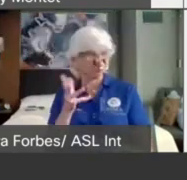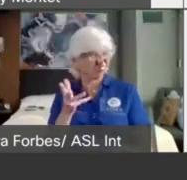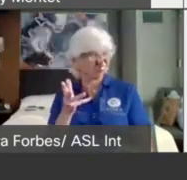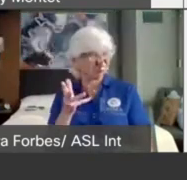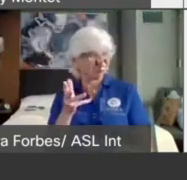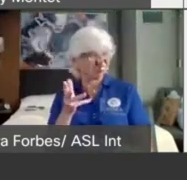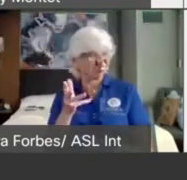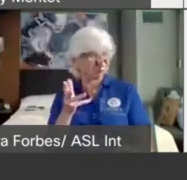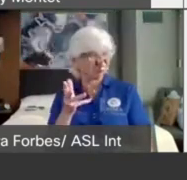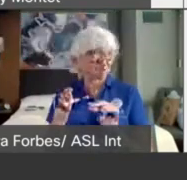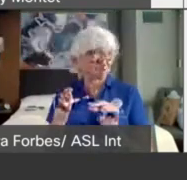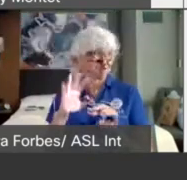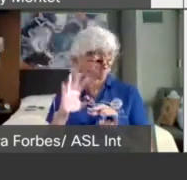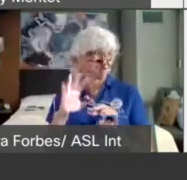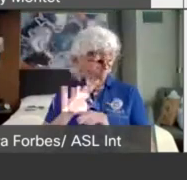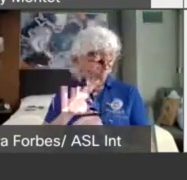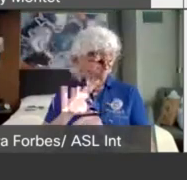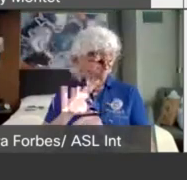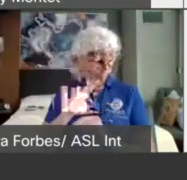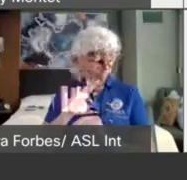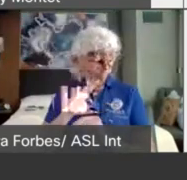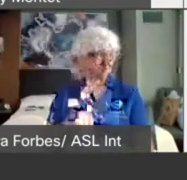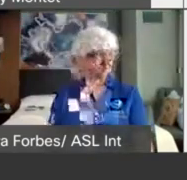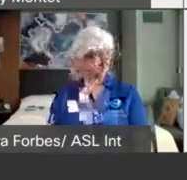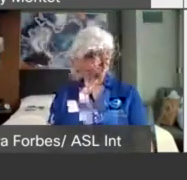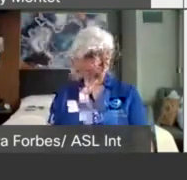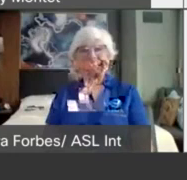clear. Okay. All right. Thank you.